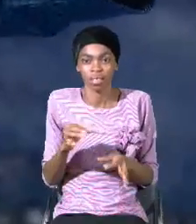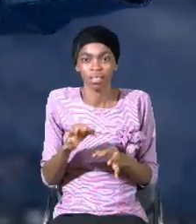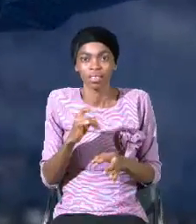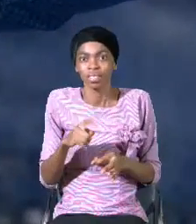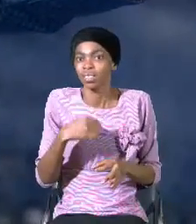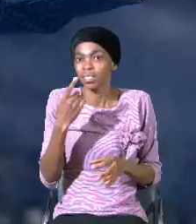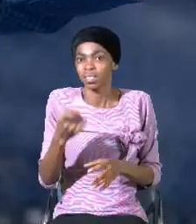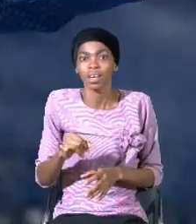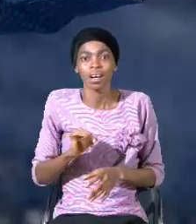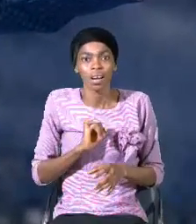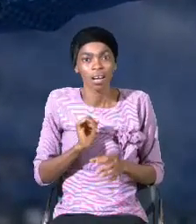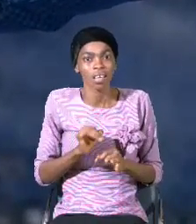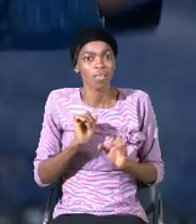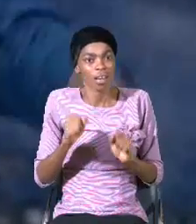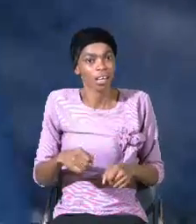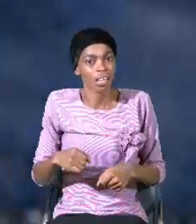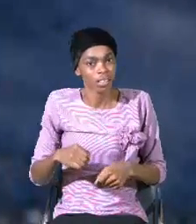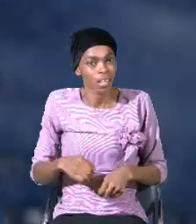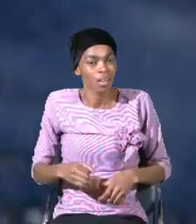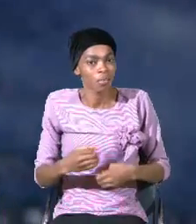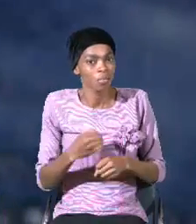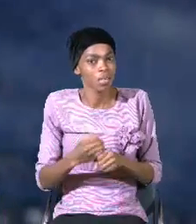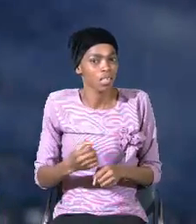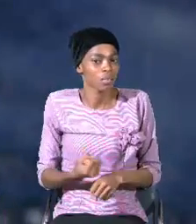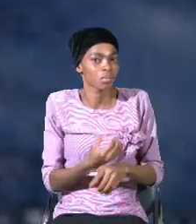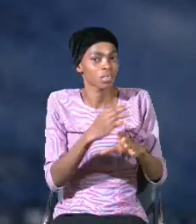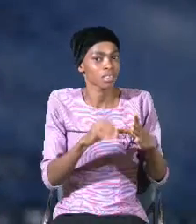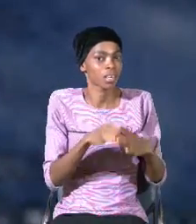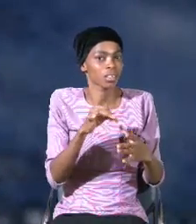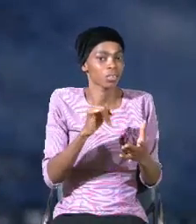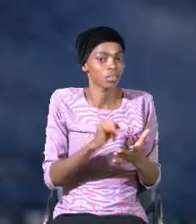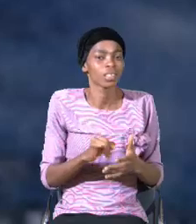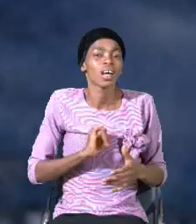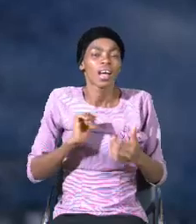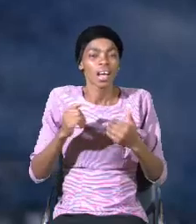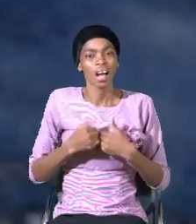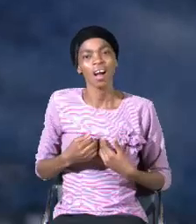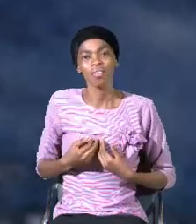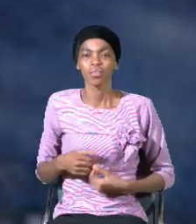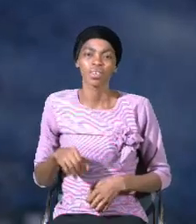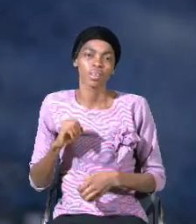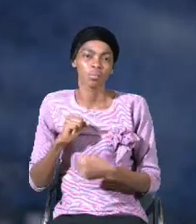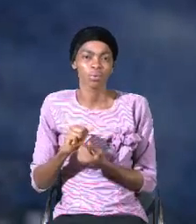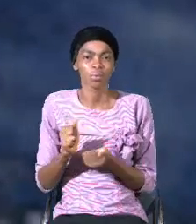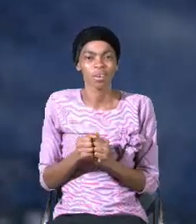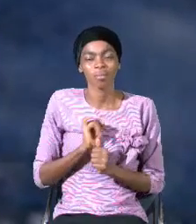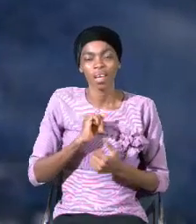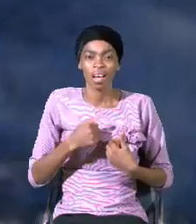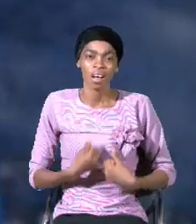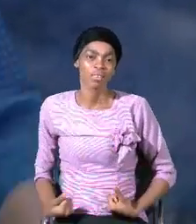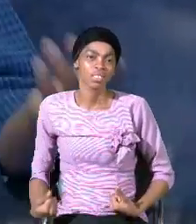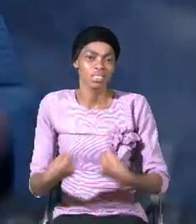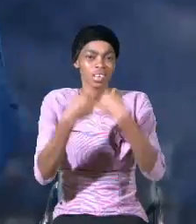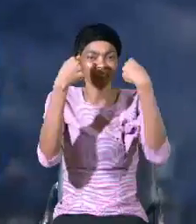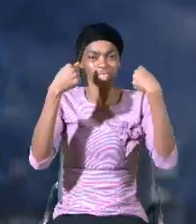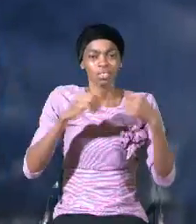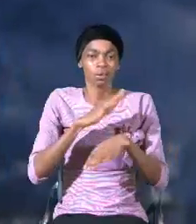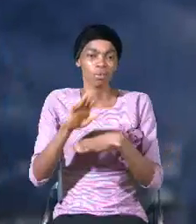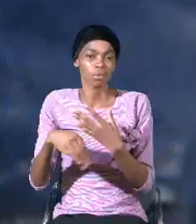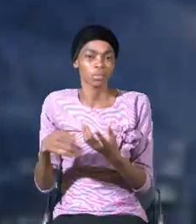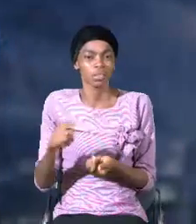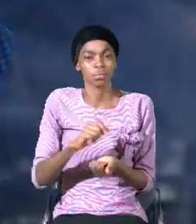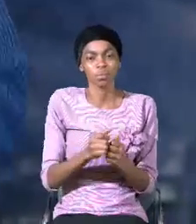mountain out of that. I have a problem. I have a challenge. All the problems